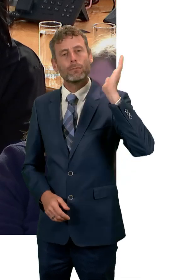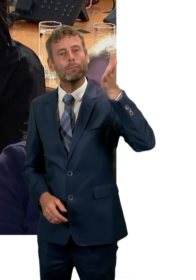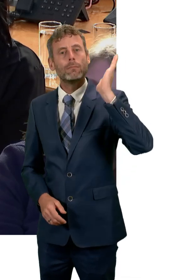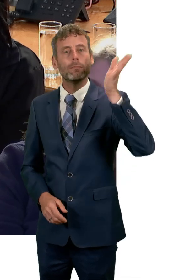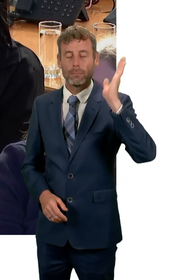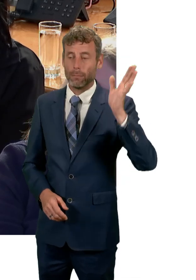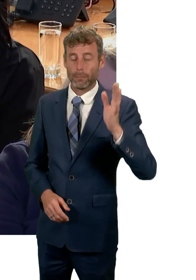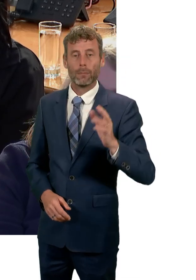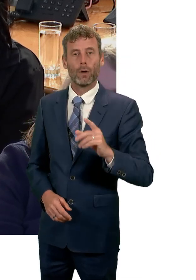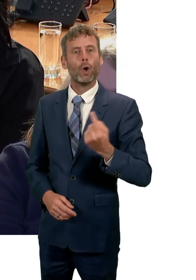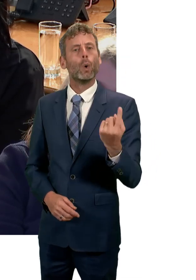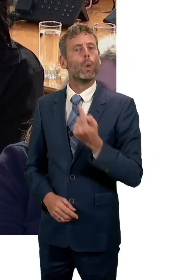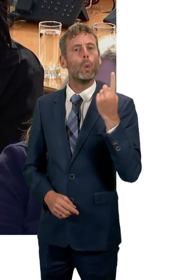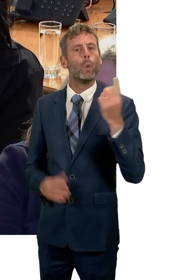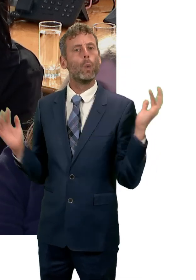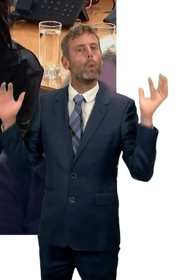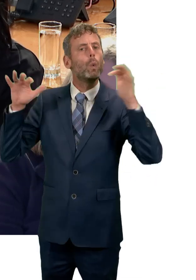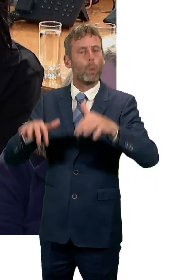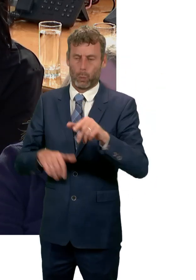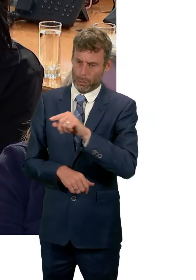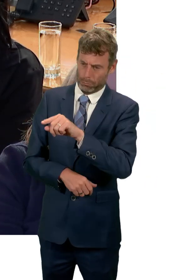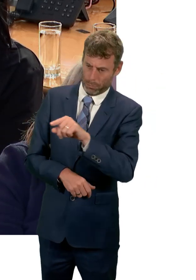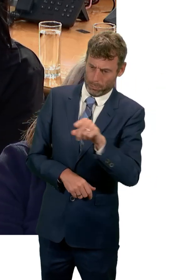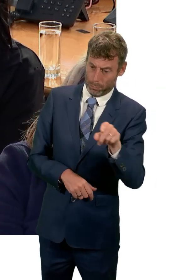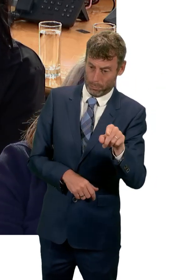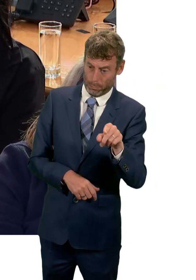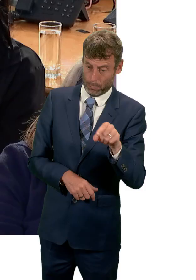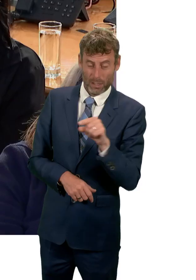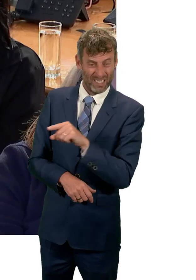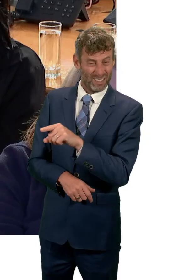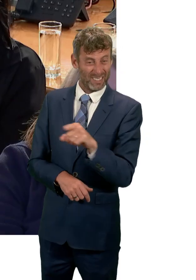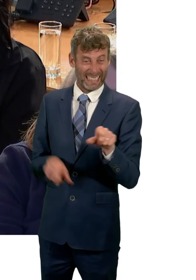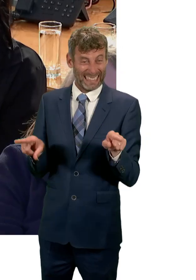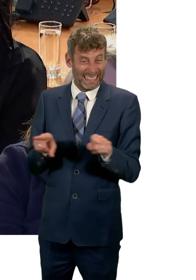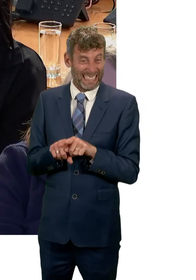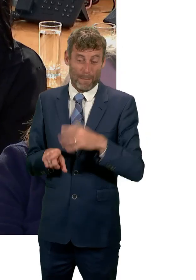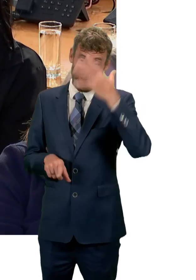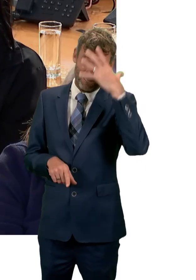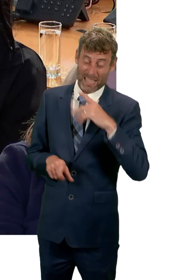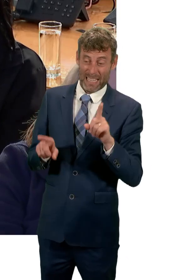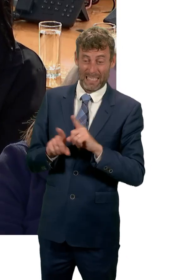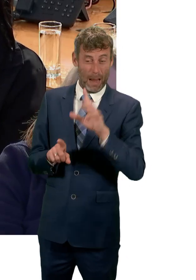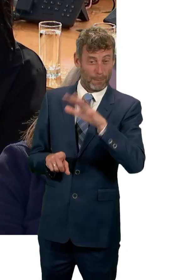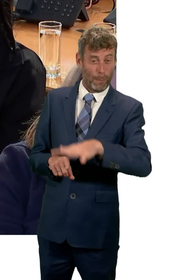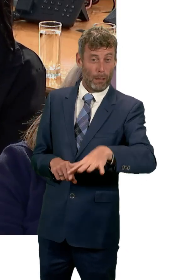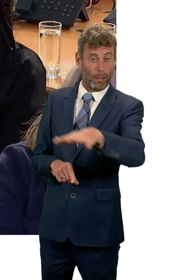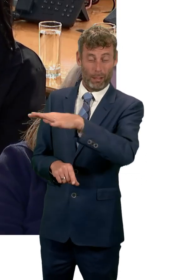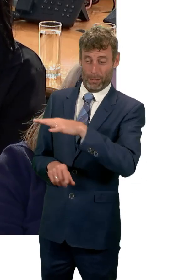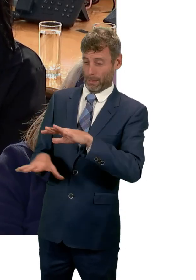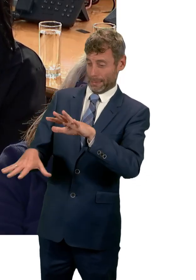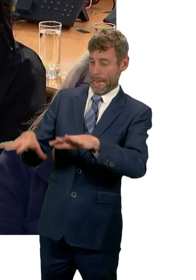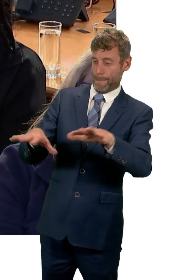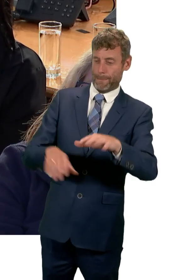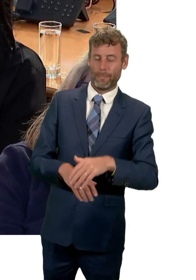same demographic. You're not getting a cross-representation of the whole of society. So how do you encourage the whole